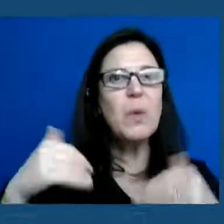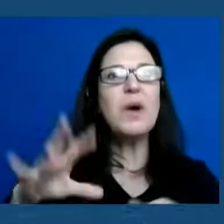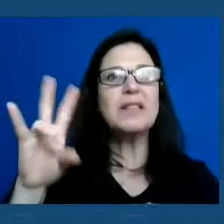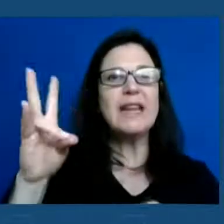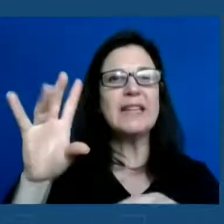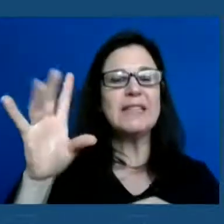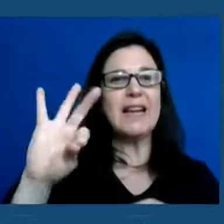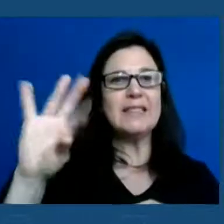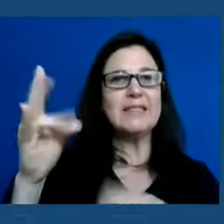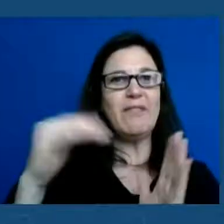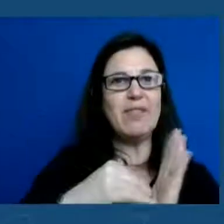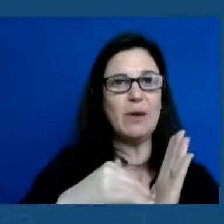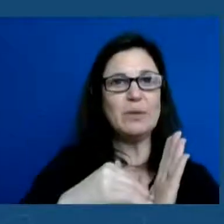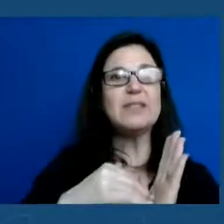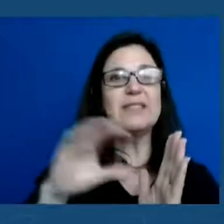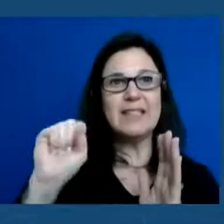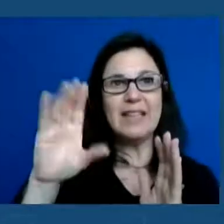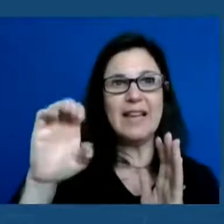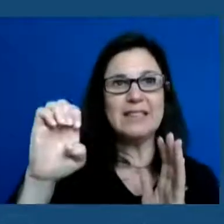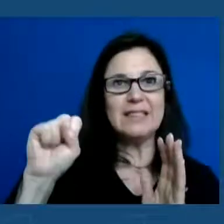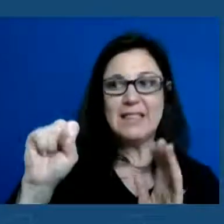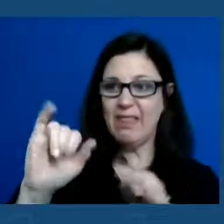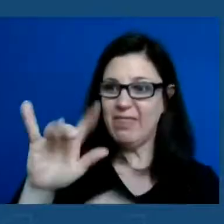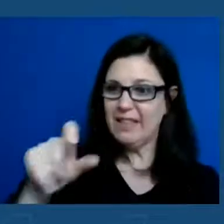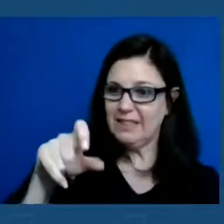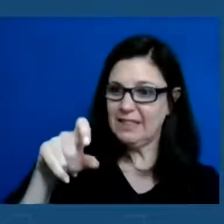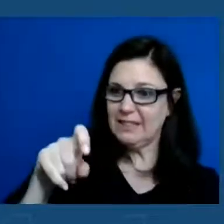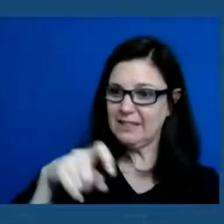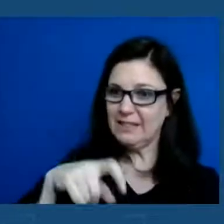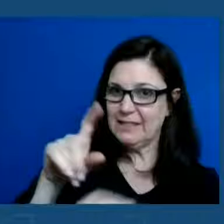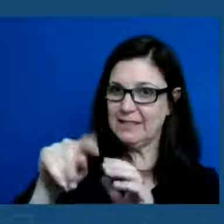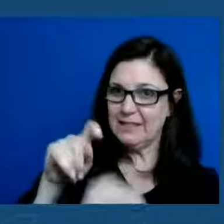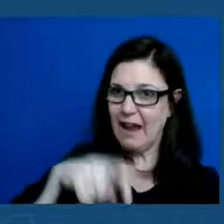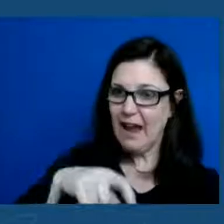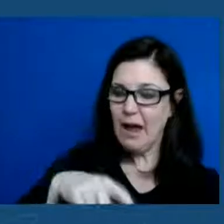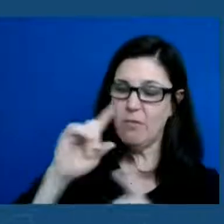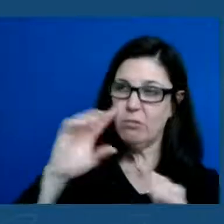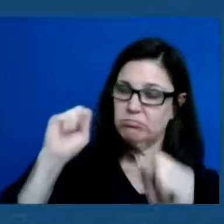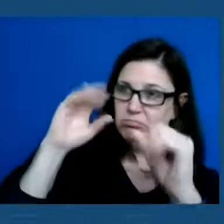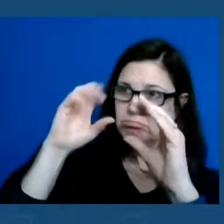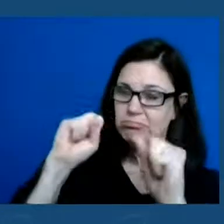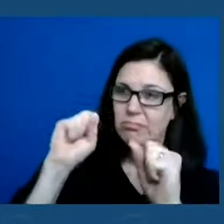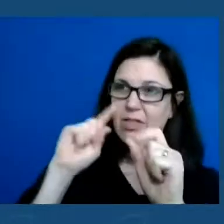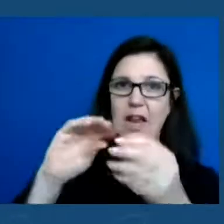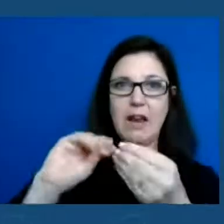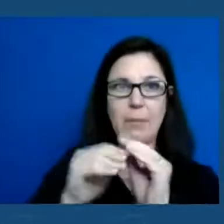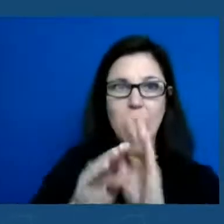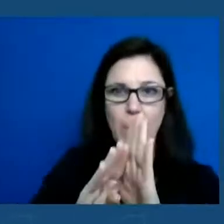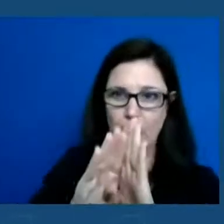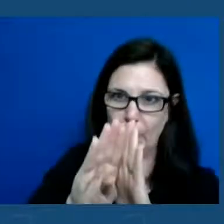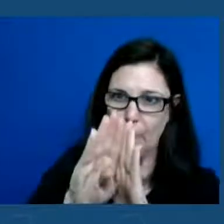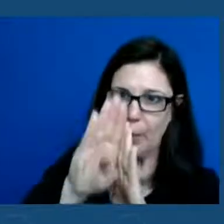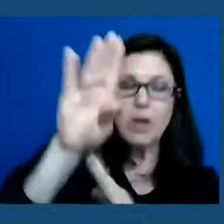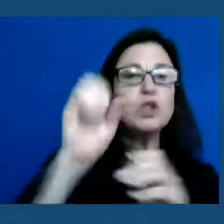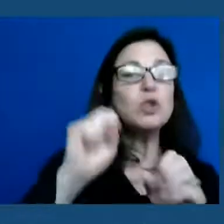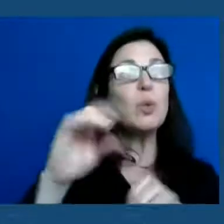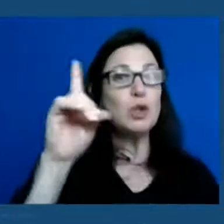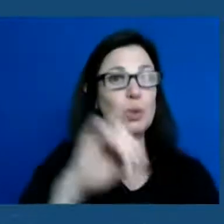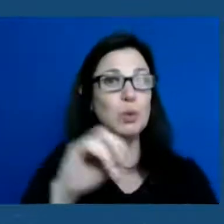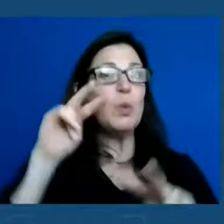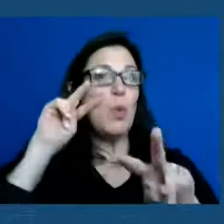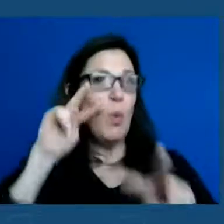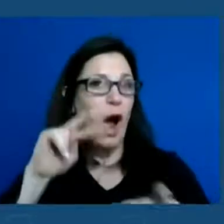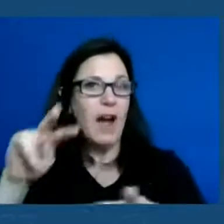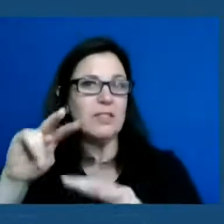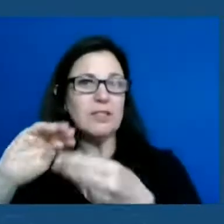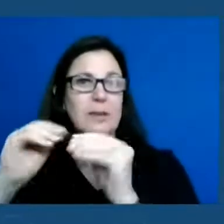was extraordinary to know the number of cases that just kept skyrocketing. So we are watching the numbers. Look where we are on April 19th. So you hear